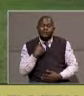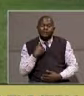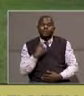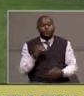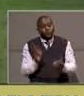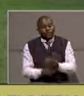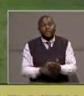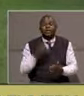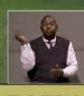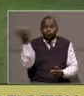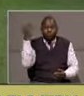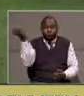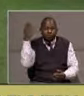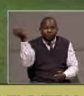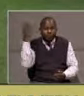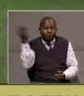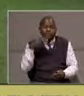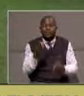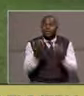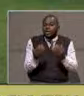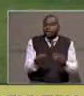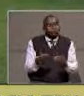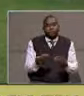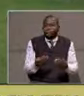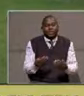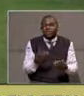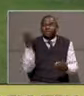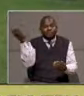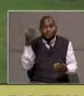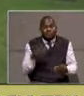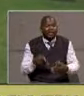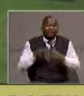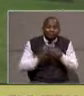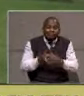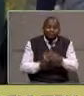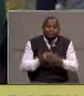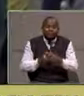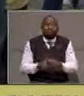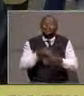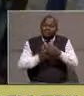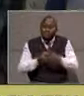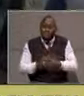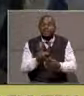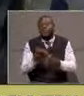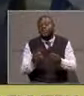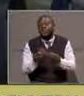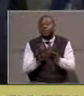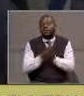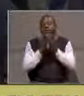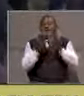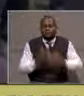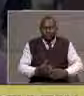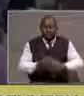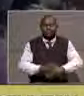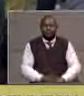an ambulance. At the moment, the ambulance that we have, it is just an ambulance that breaks down any time. Doc Kaskimono, UBC